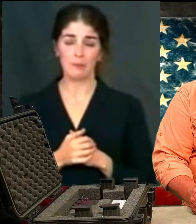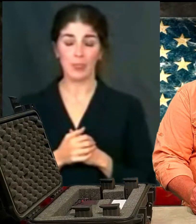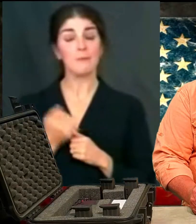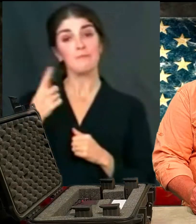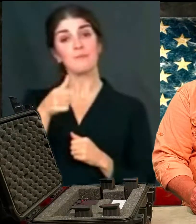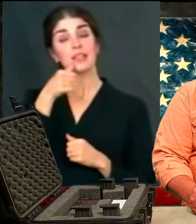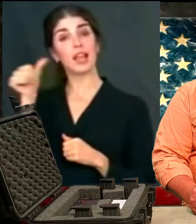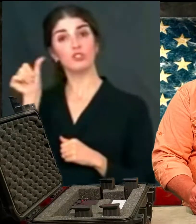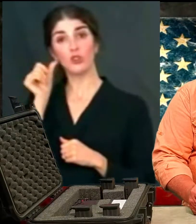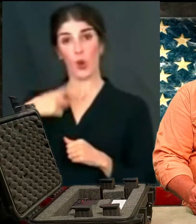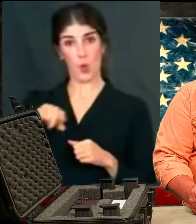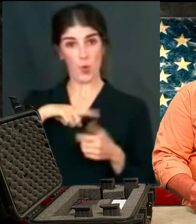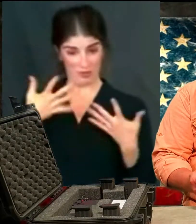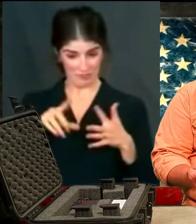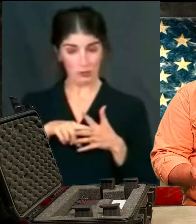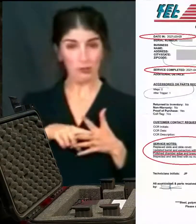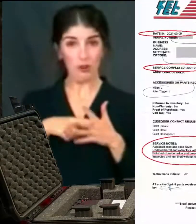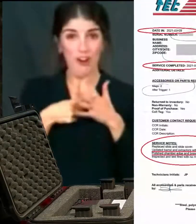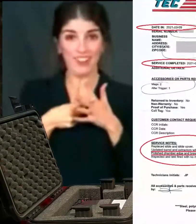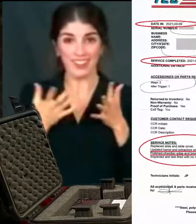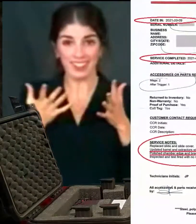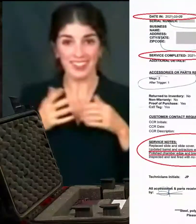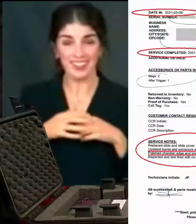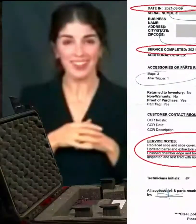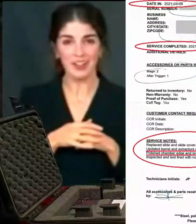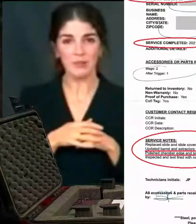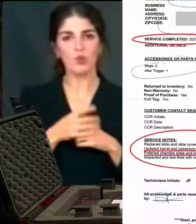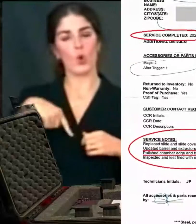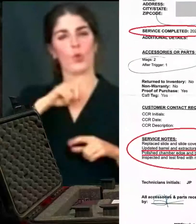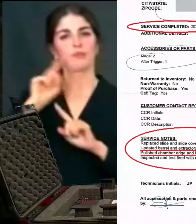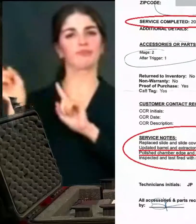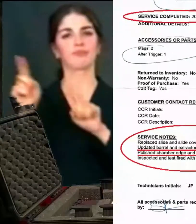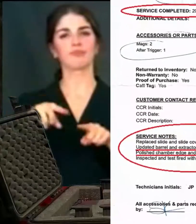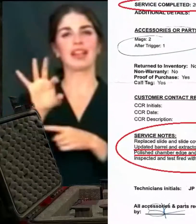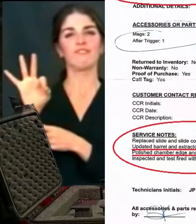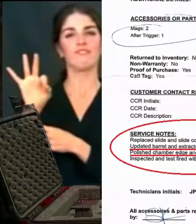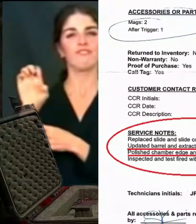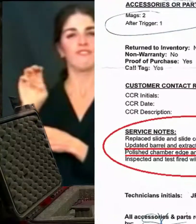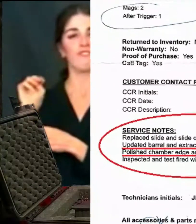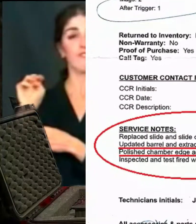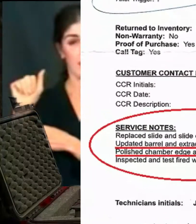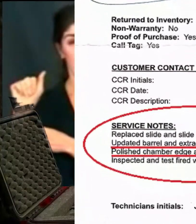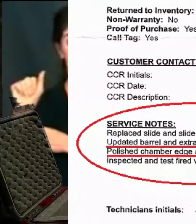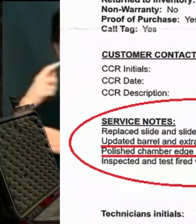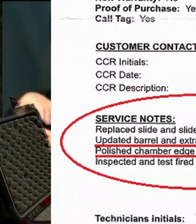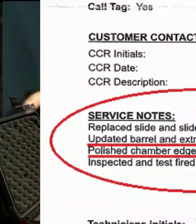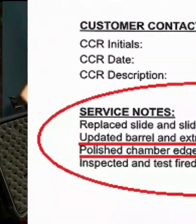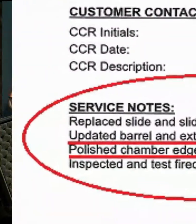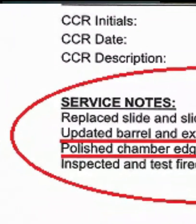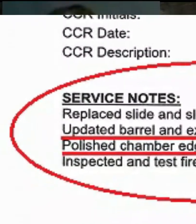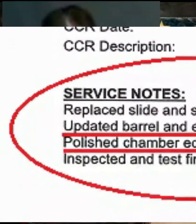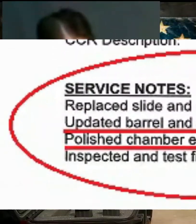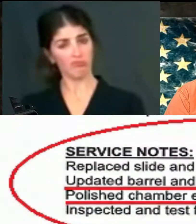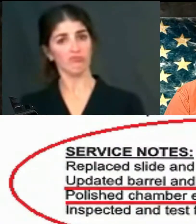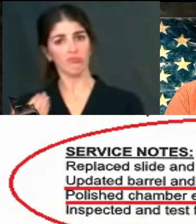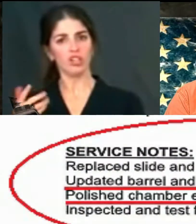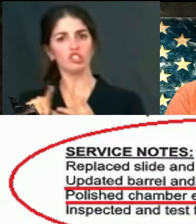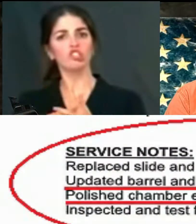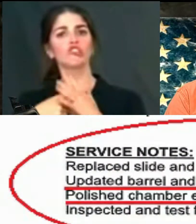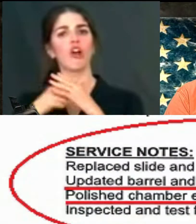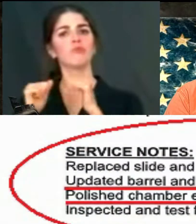lot. As a matter of fact, all I've got is a copy of the work order, and it